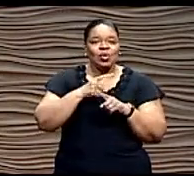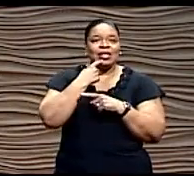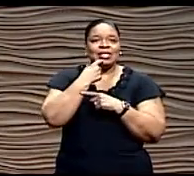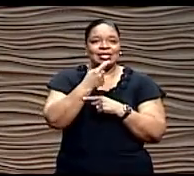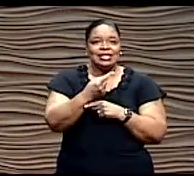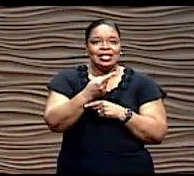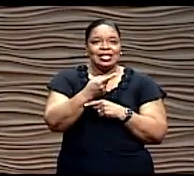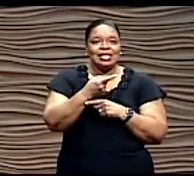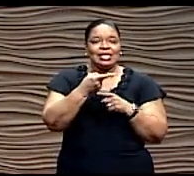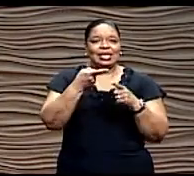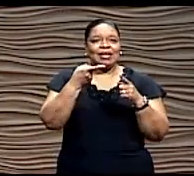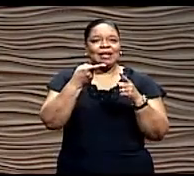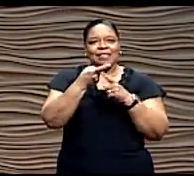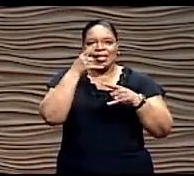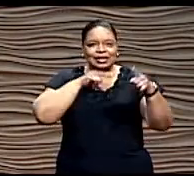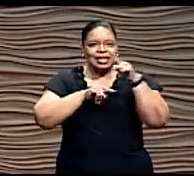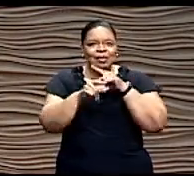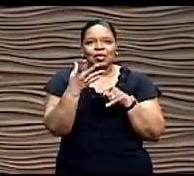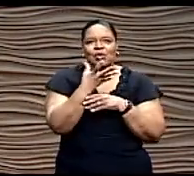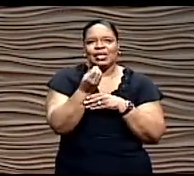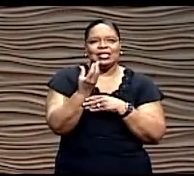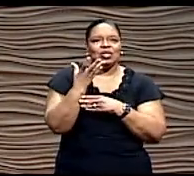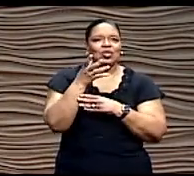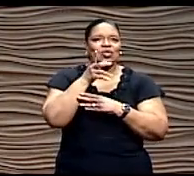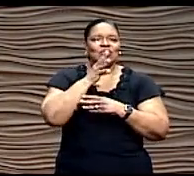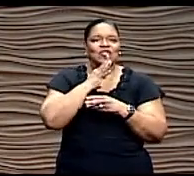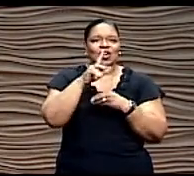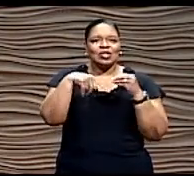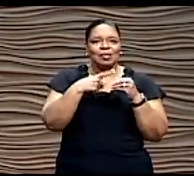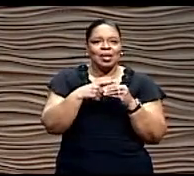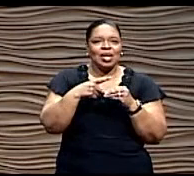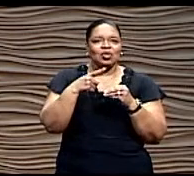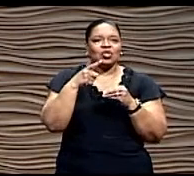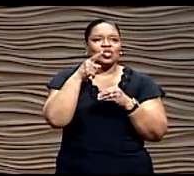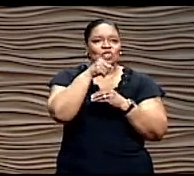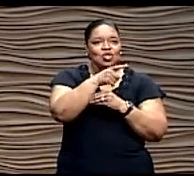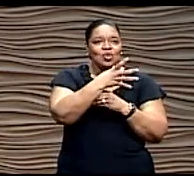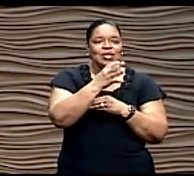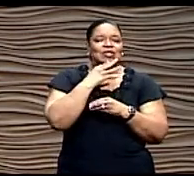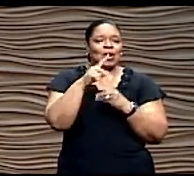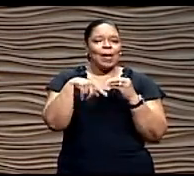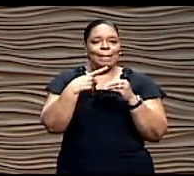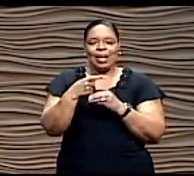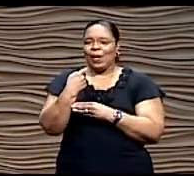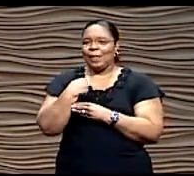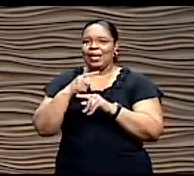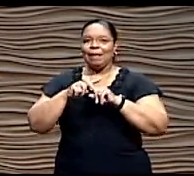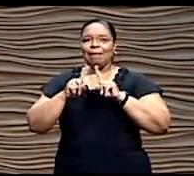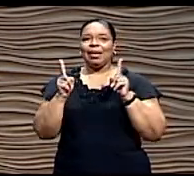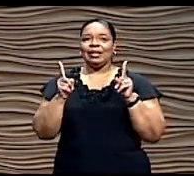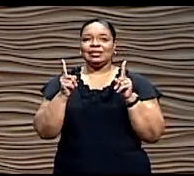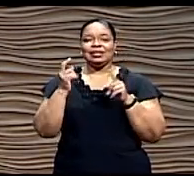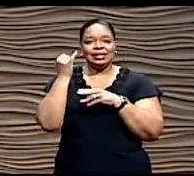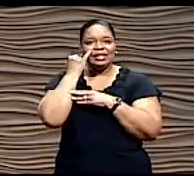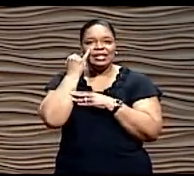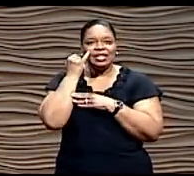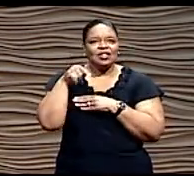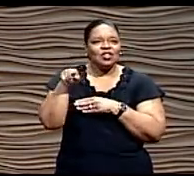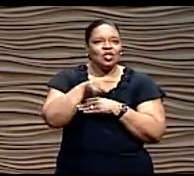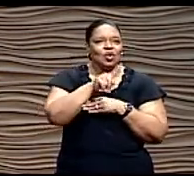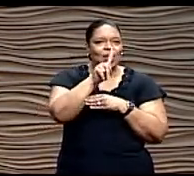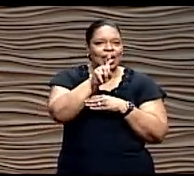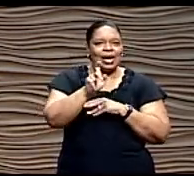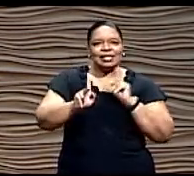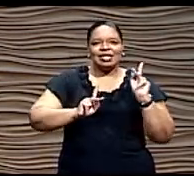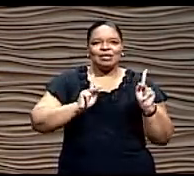these hypocrites who will talk about you and then talk about me. But if you would ask the